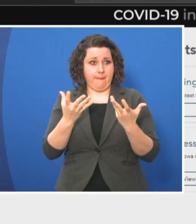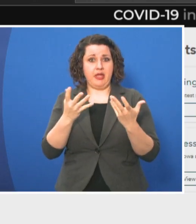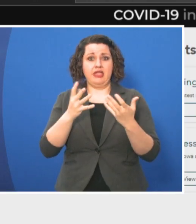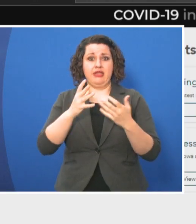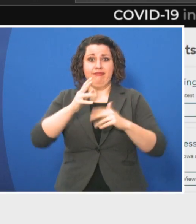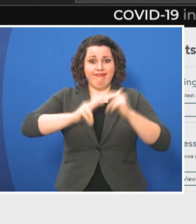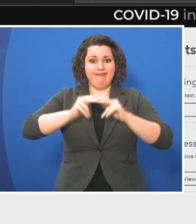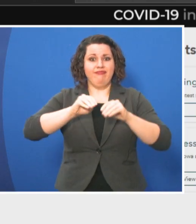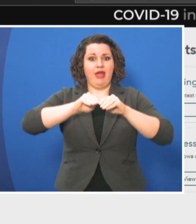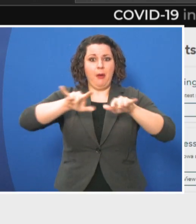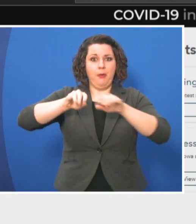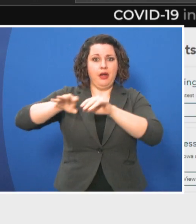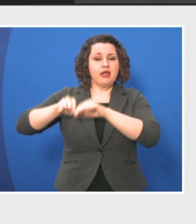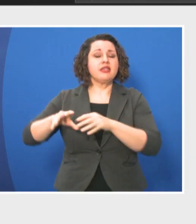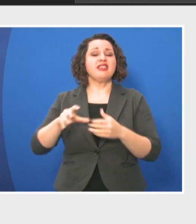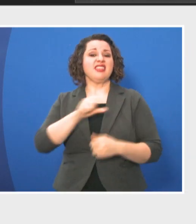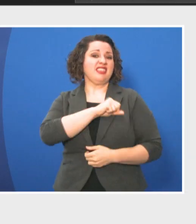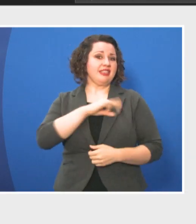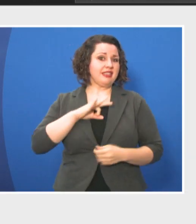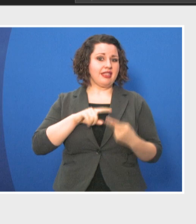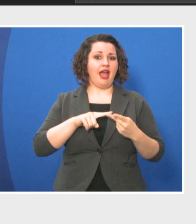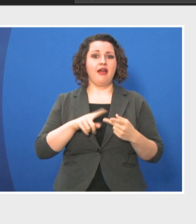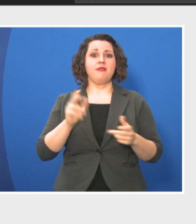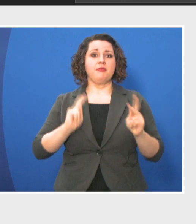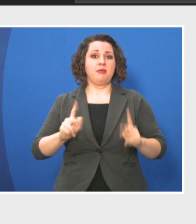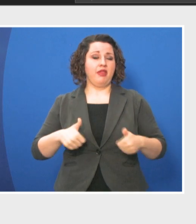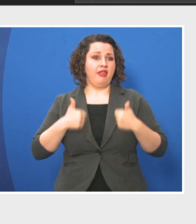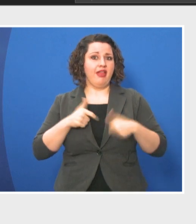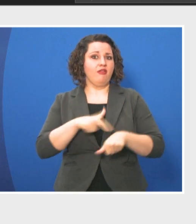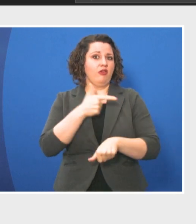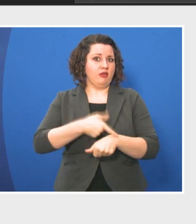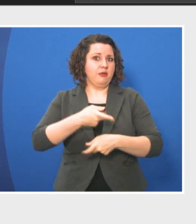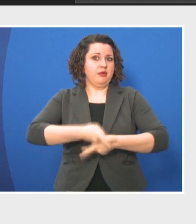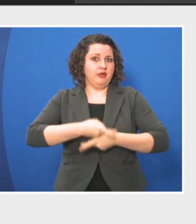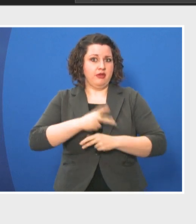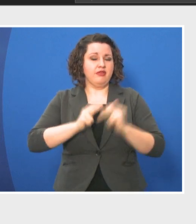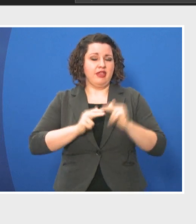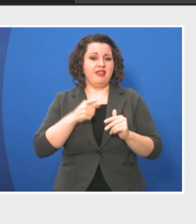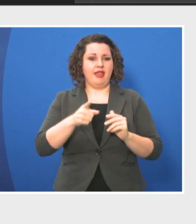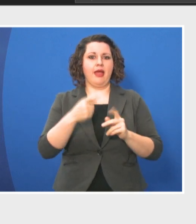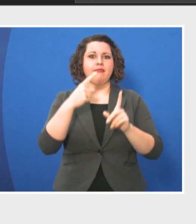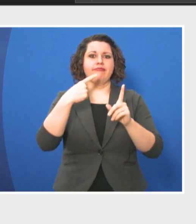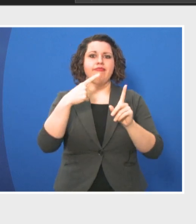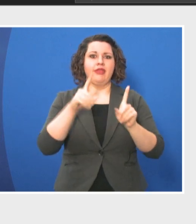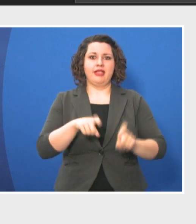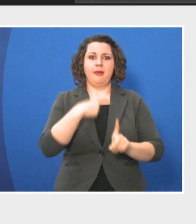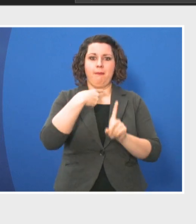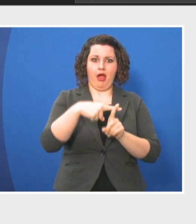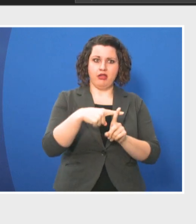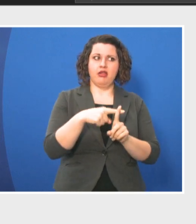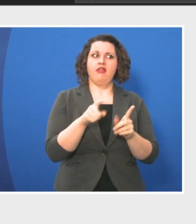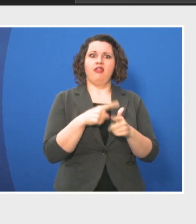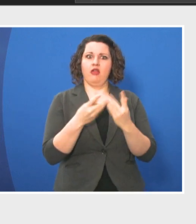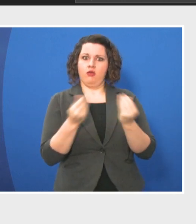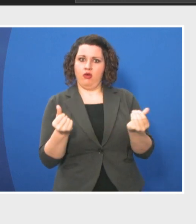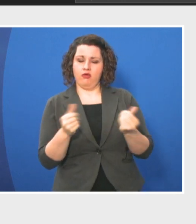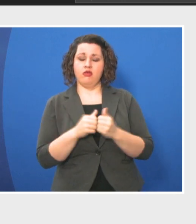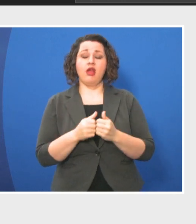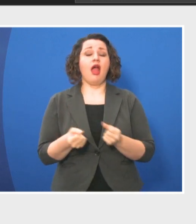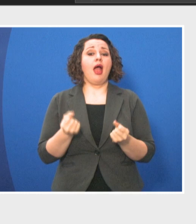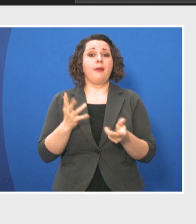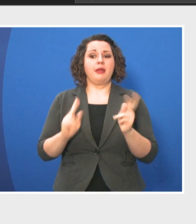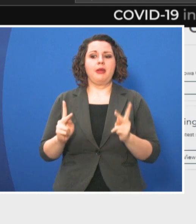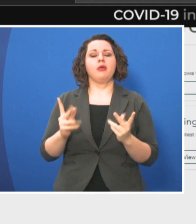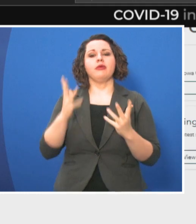outbreaks, staff and residents of long-term care facilities who've tested positive and recovered, the number of residents who have